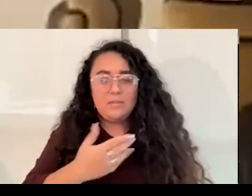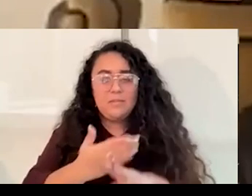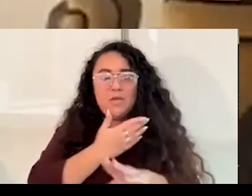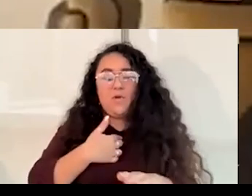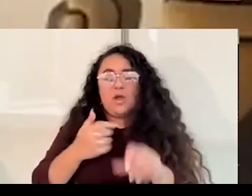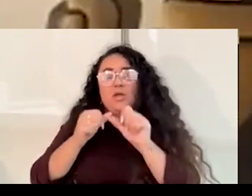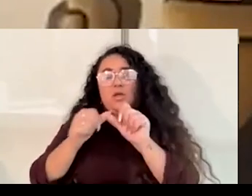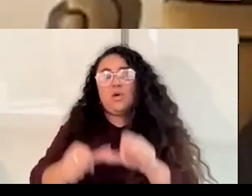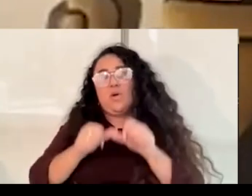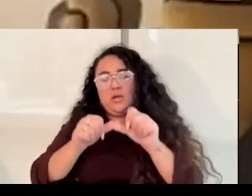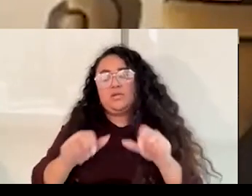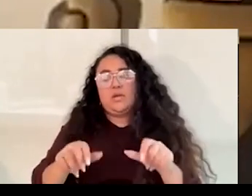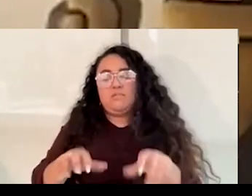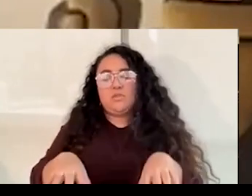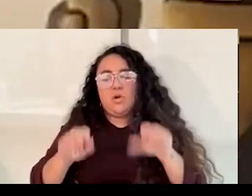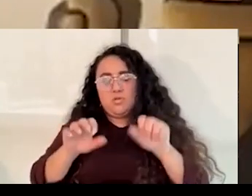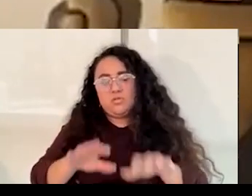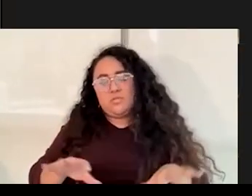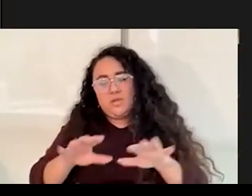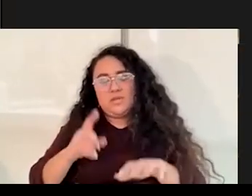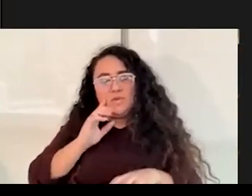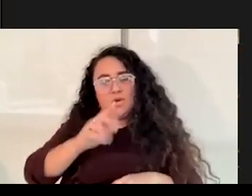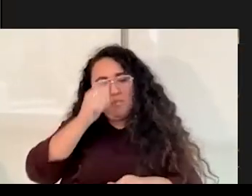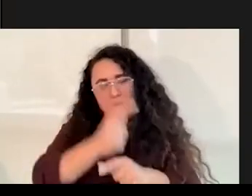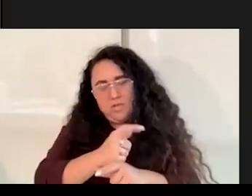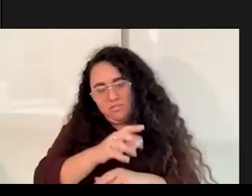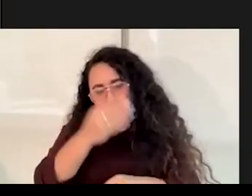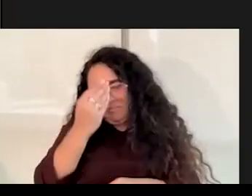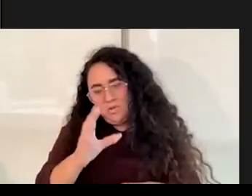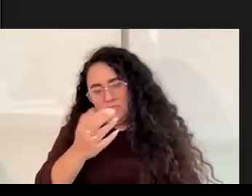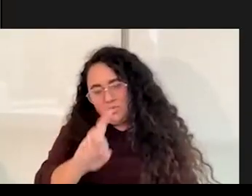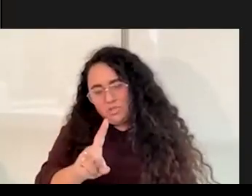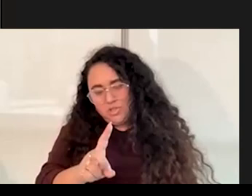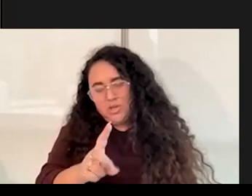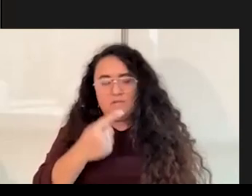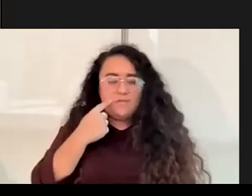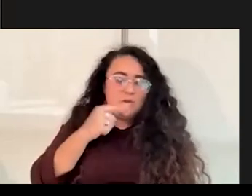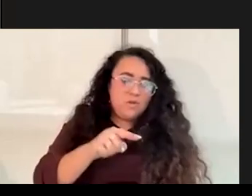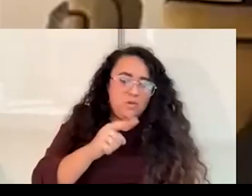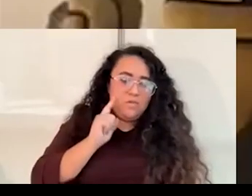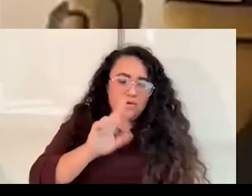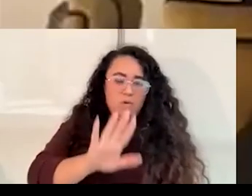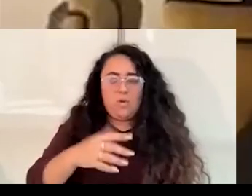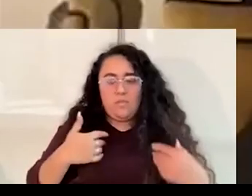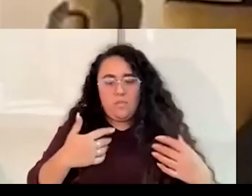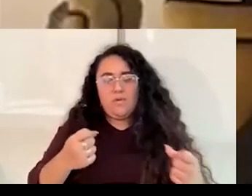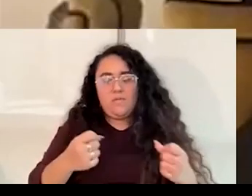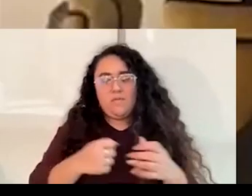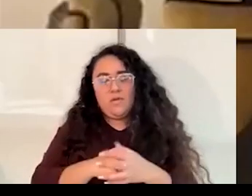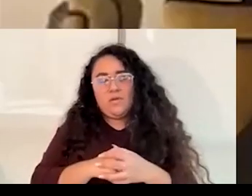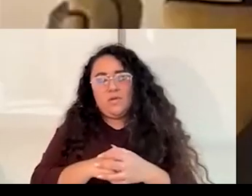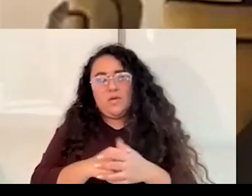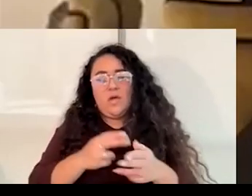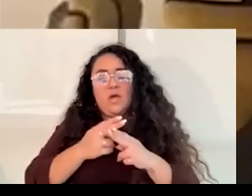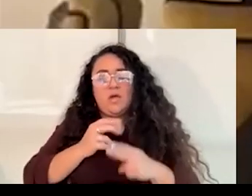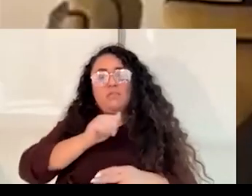just want to just hold space for your brother, Chad. Mm-hmm. And just for you, for your bravery. I call myself a